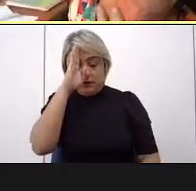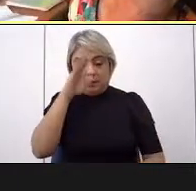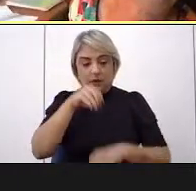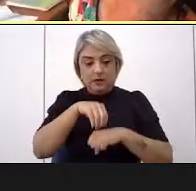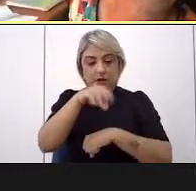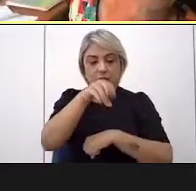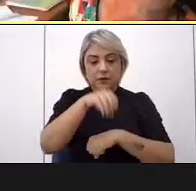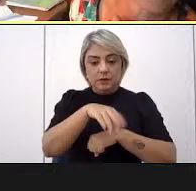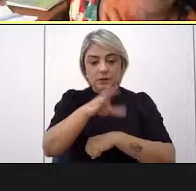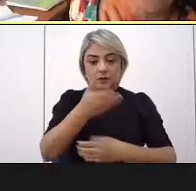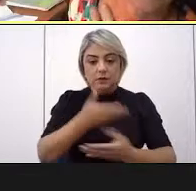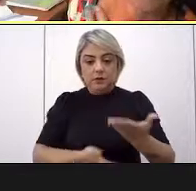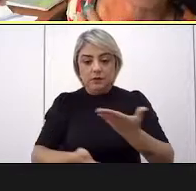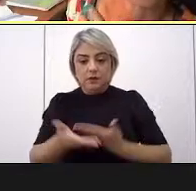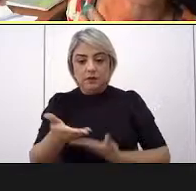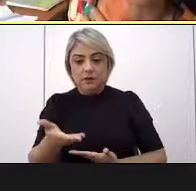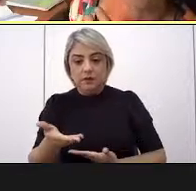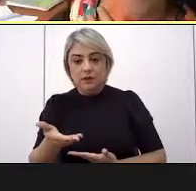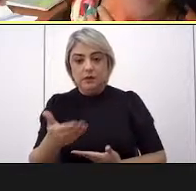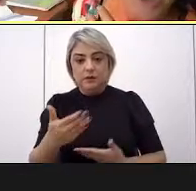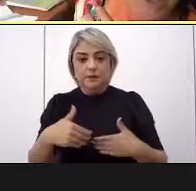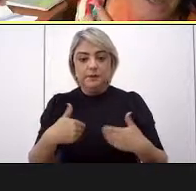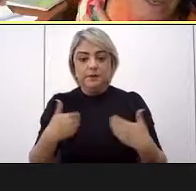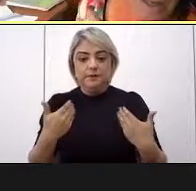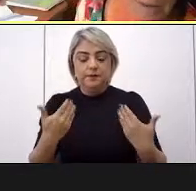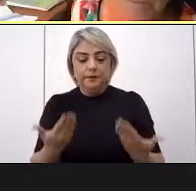is the idea that the